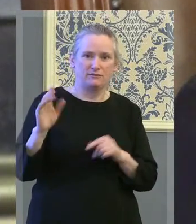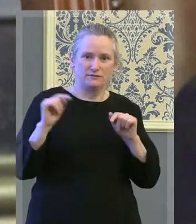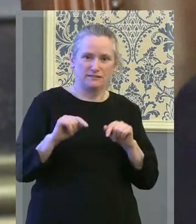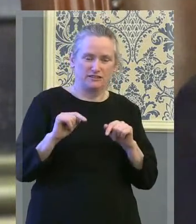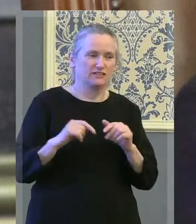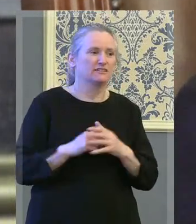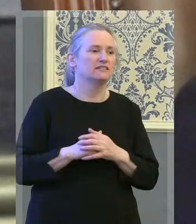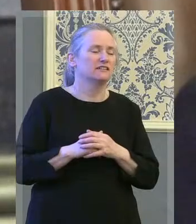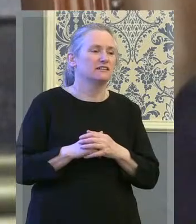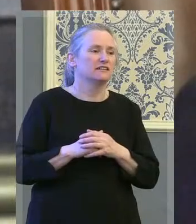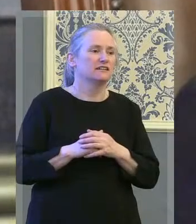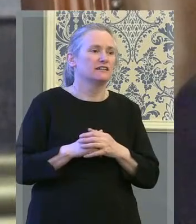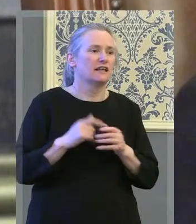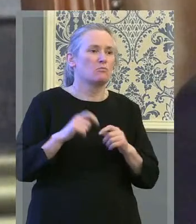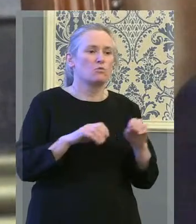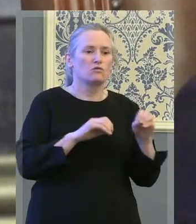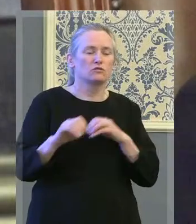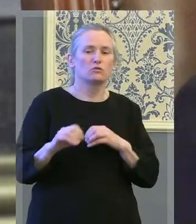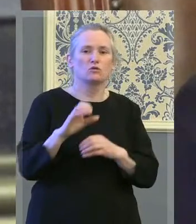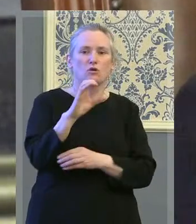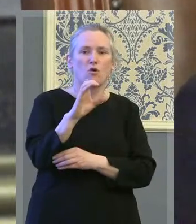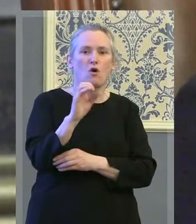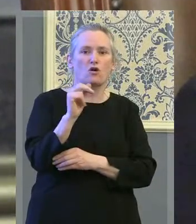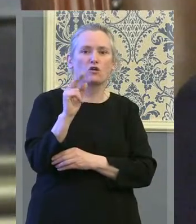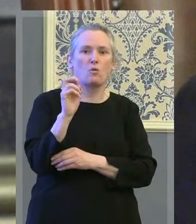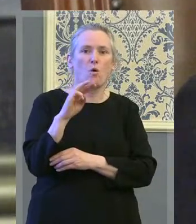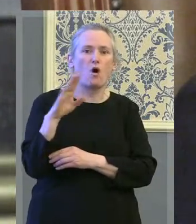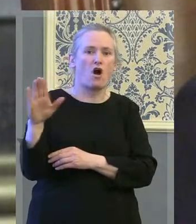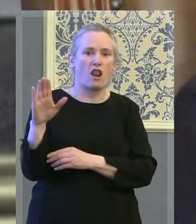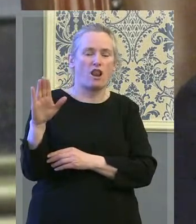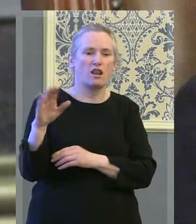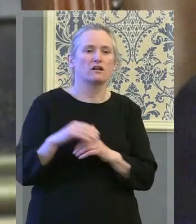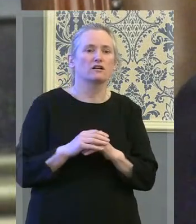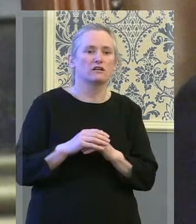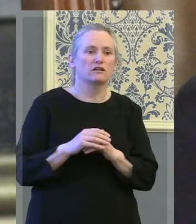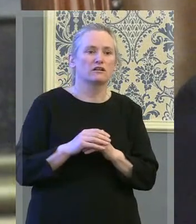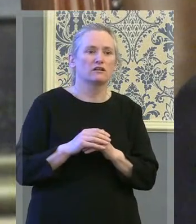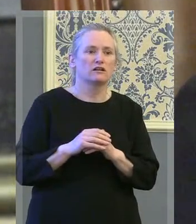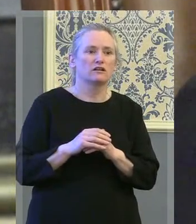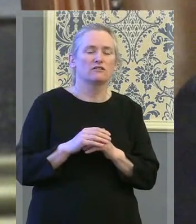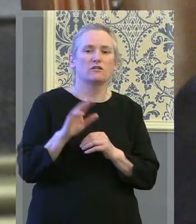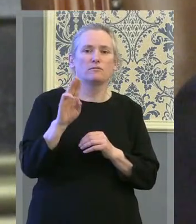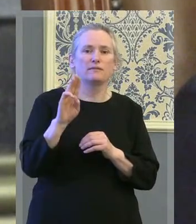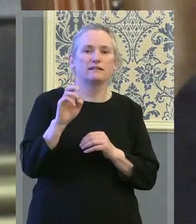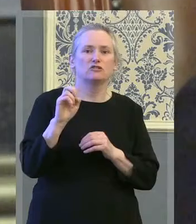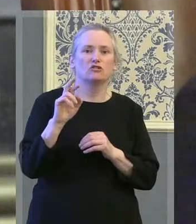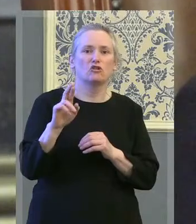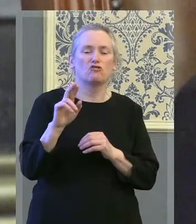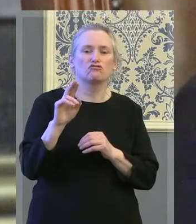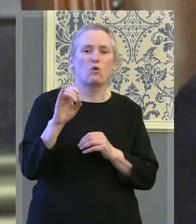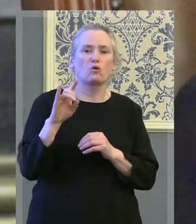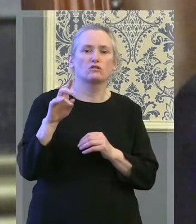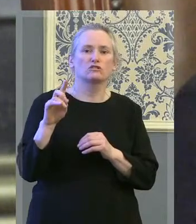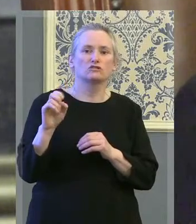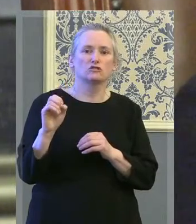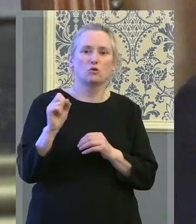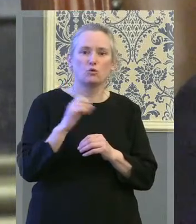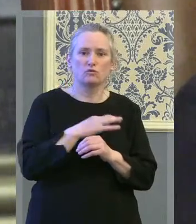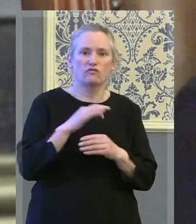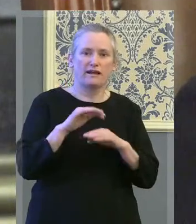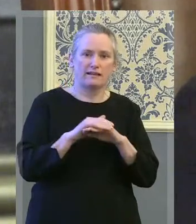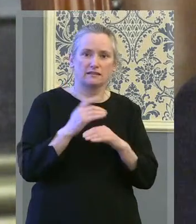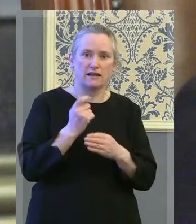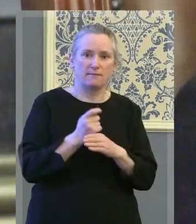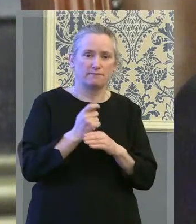And then I moved down to Cork Road for Peter Roach and stuff, a good friend at that time. And Peter,